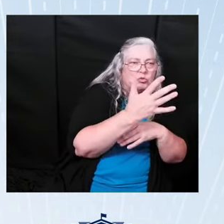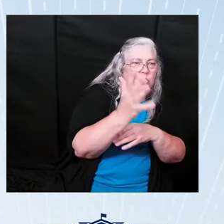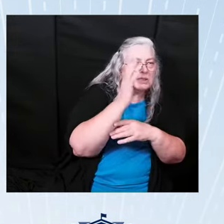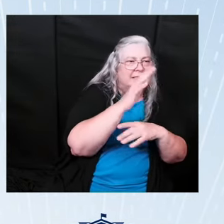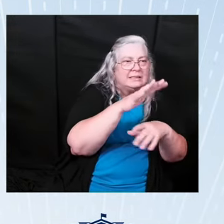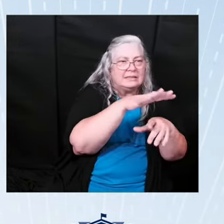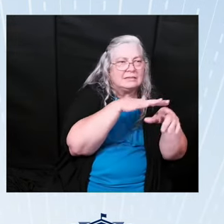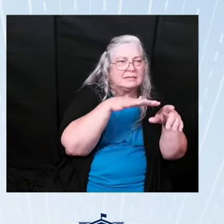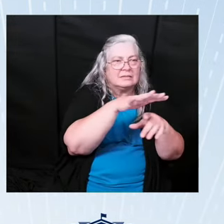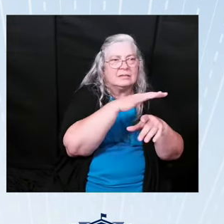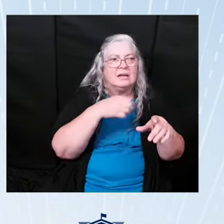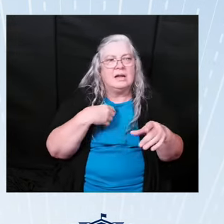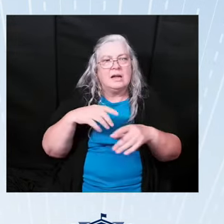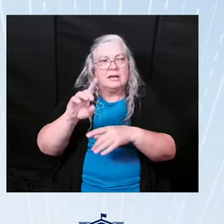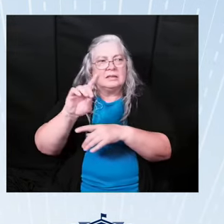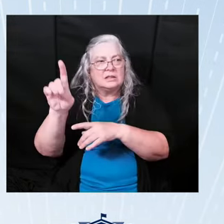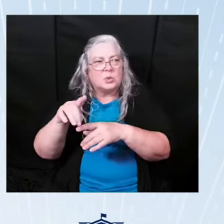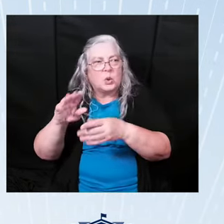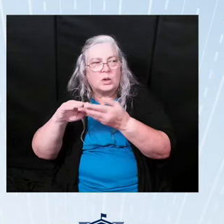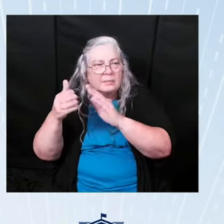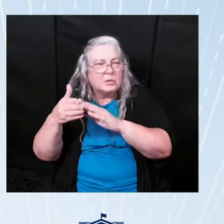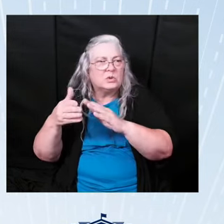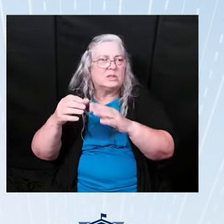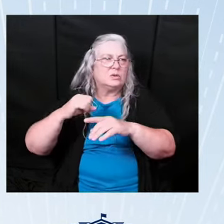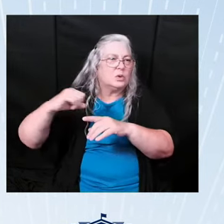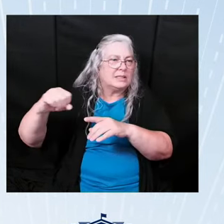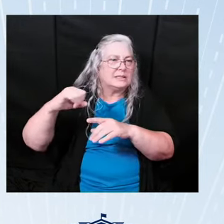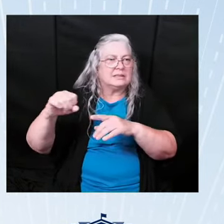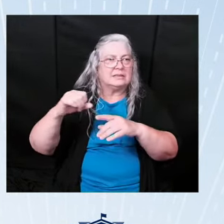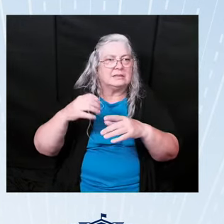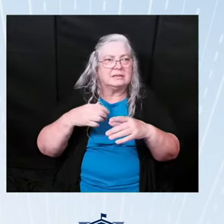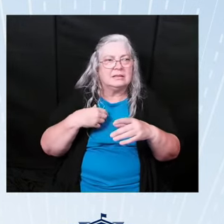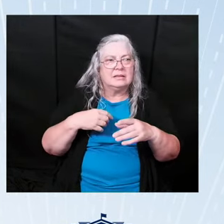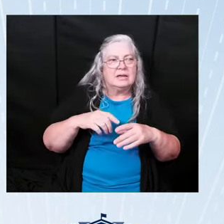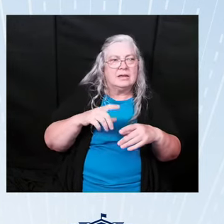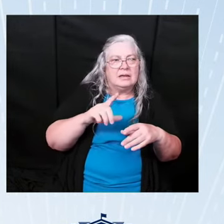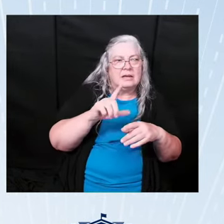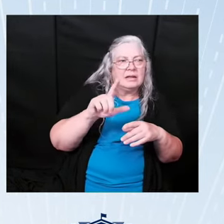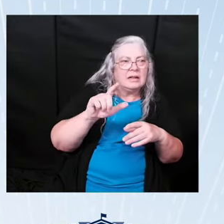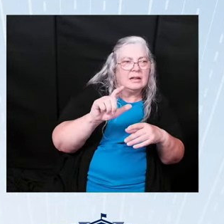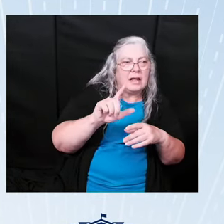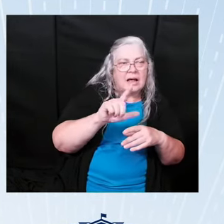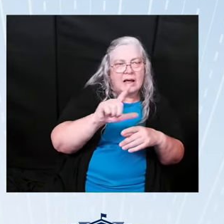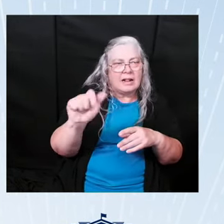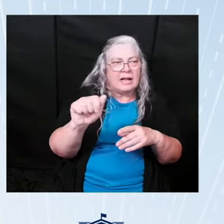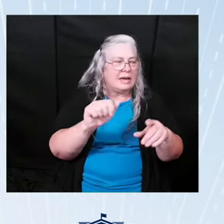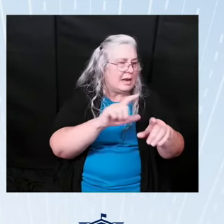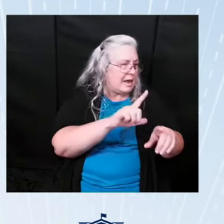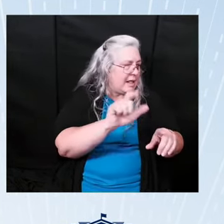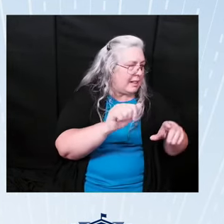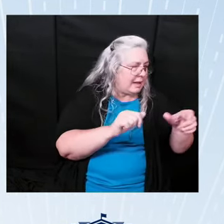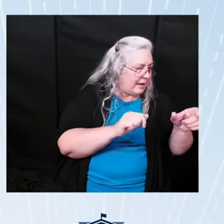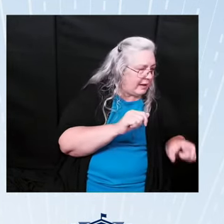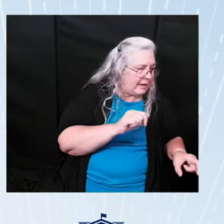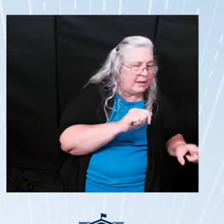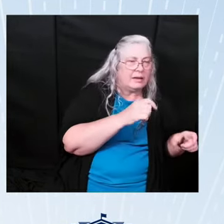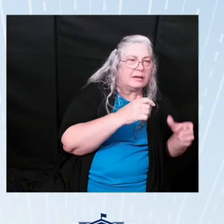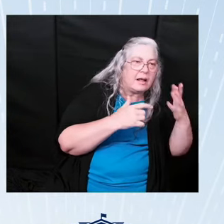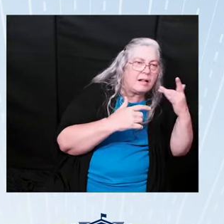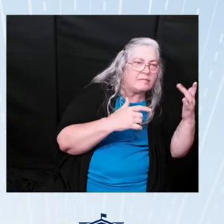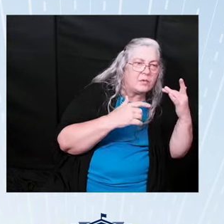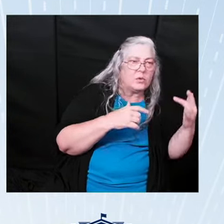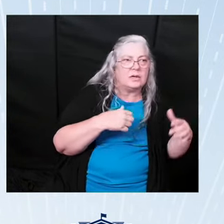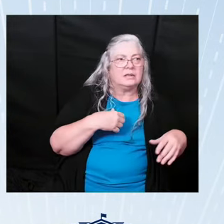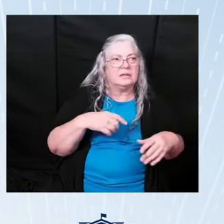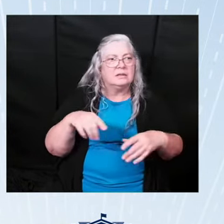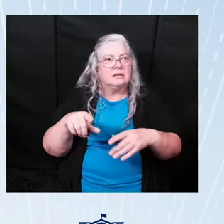communities safe. And we know that there's no time to lose. We have got to do the work to protect our communities